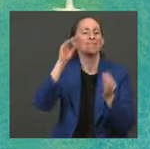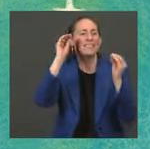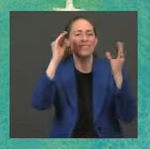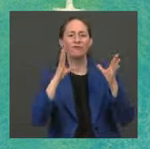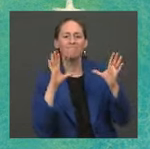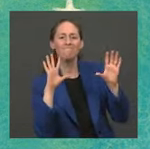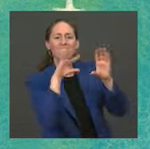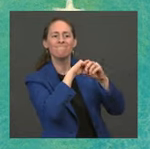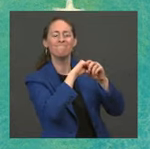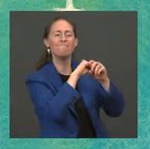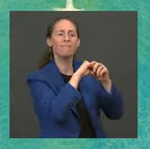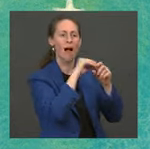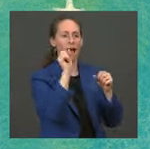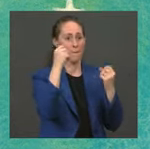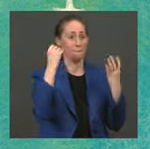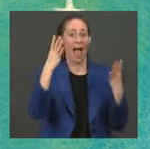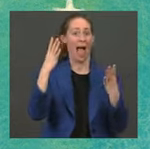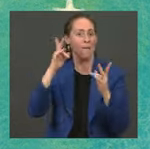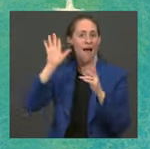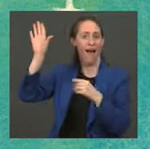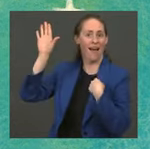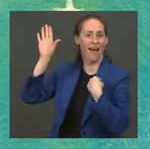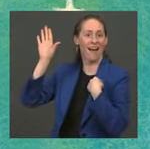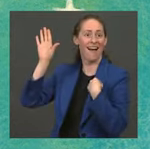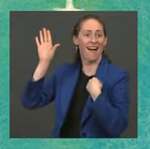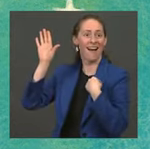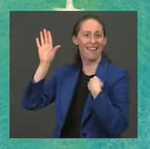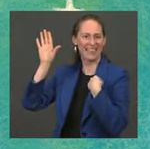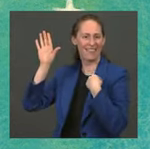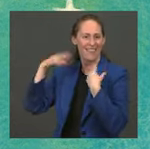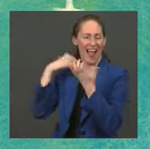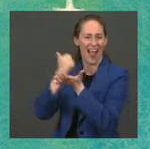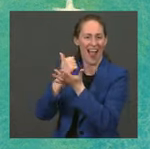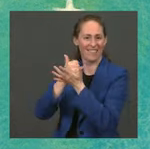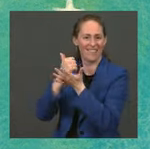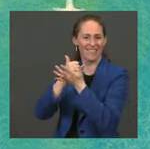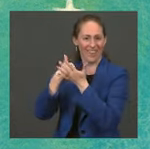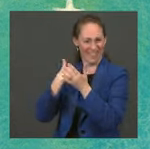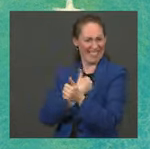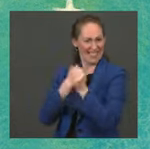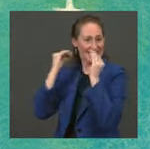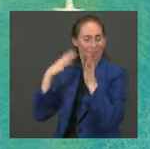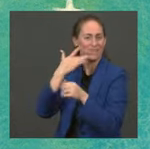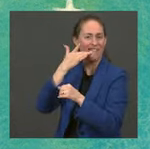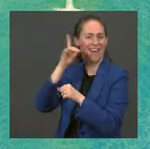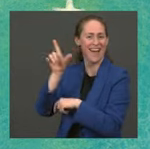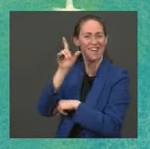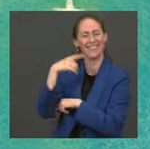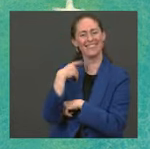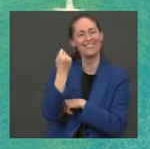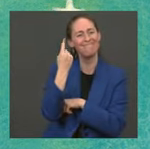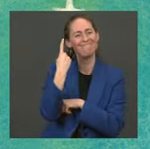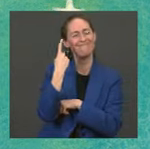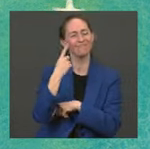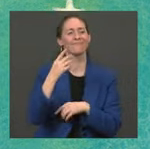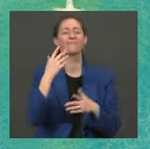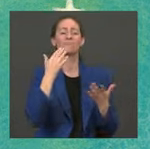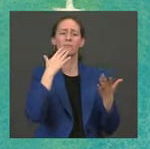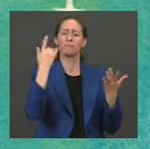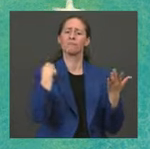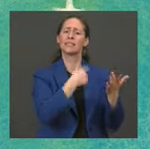love that you all came to help us. You know, with education, we could all transform into something